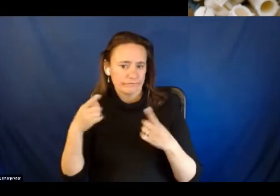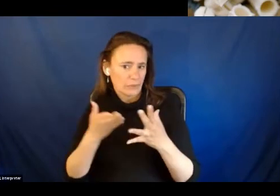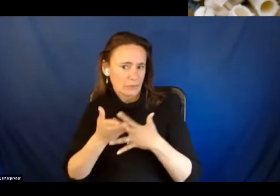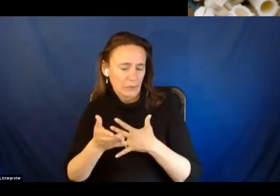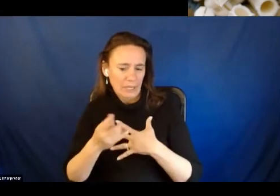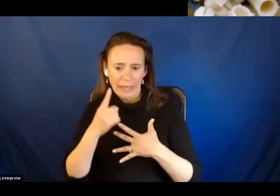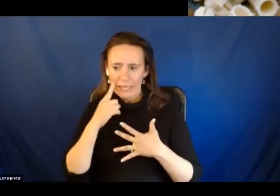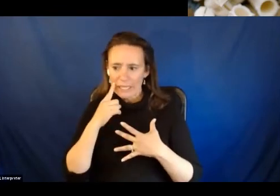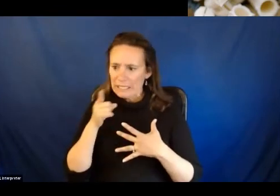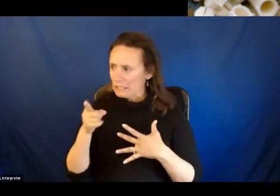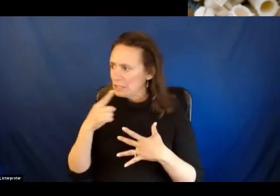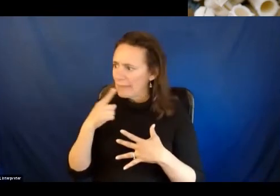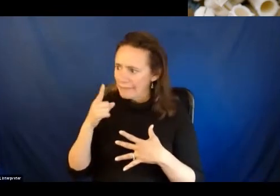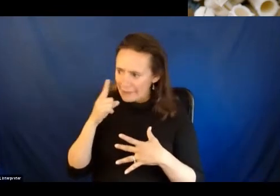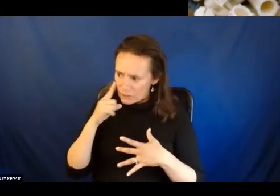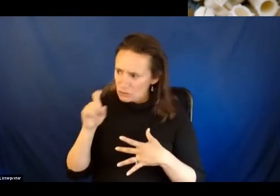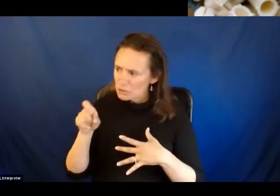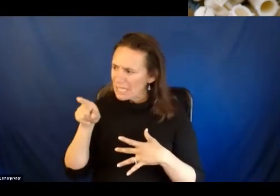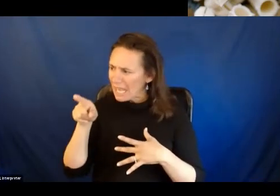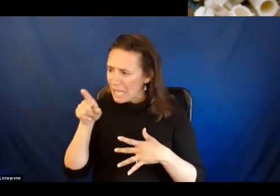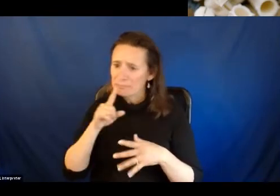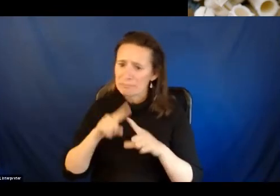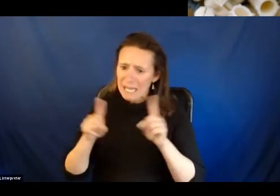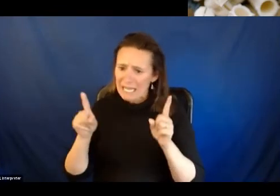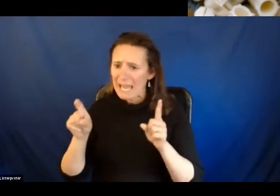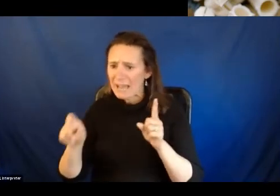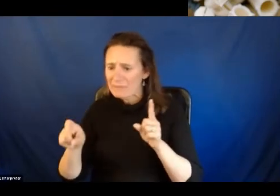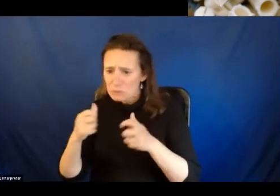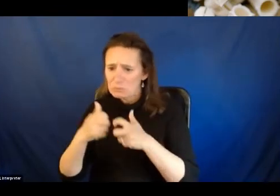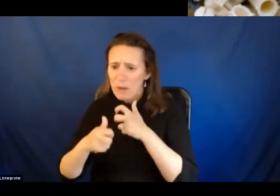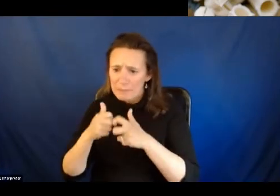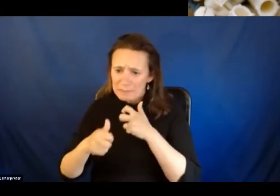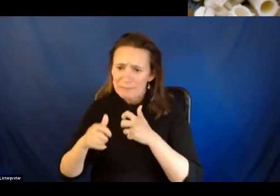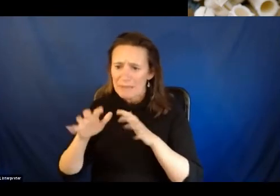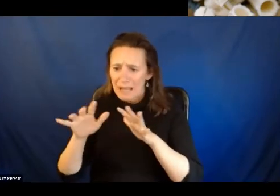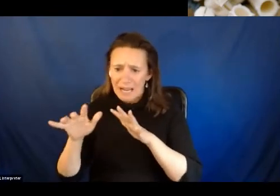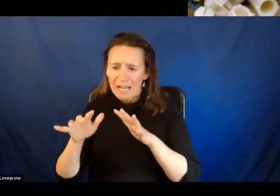should do this, or actually, but the problem is this, right?